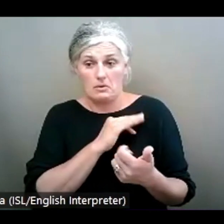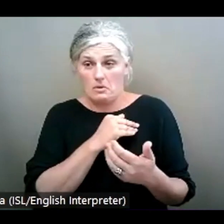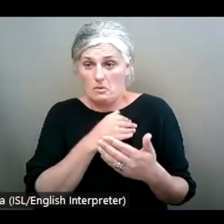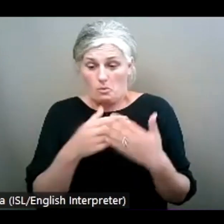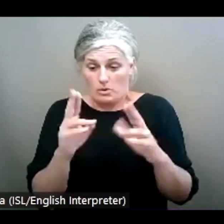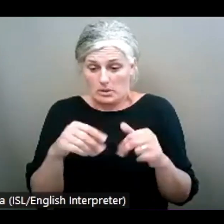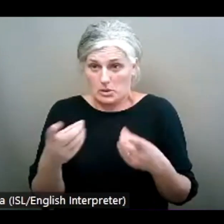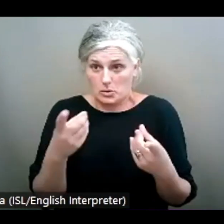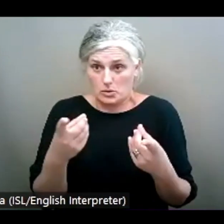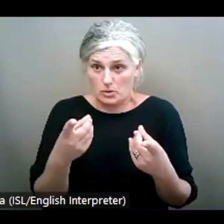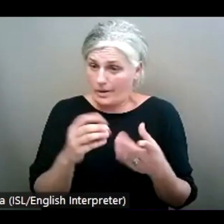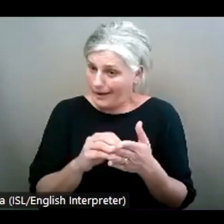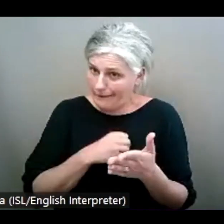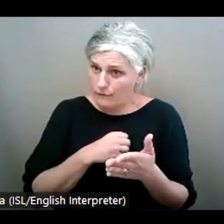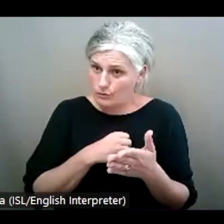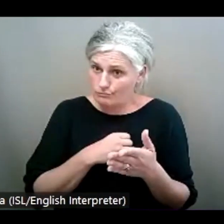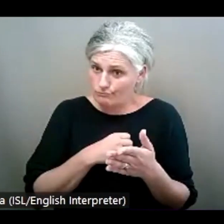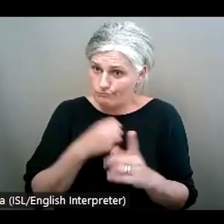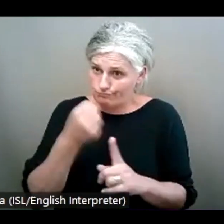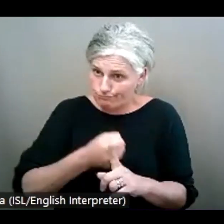kind of went, well, I'm going to have to push against it,